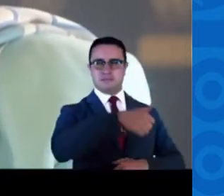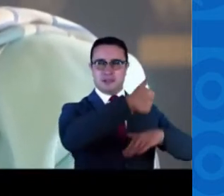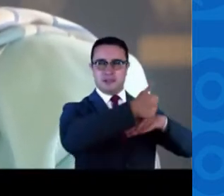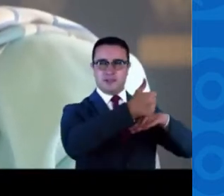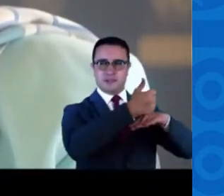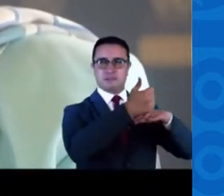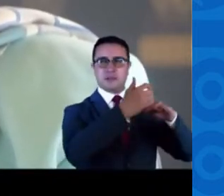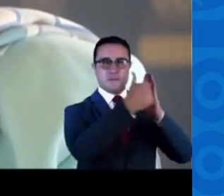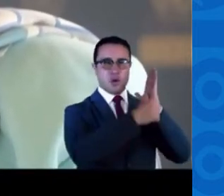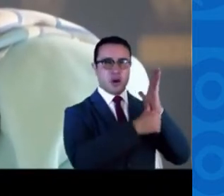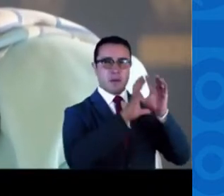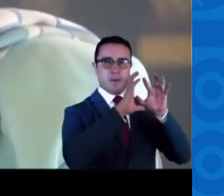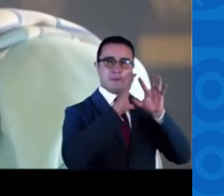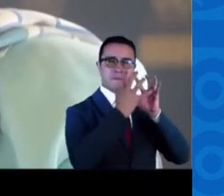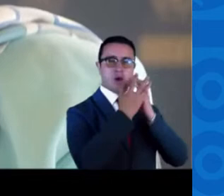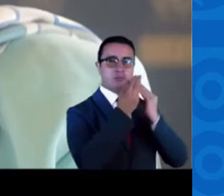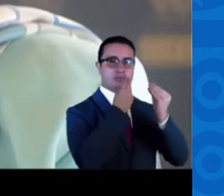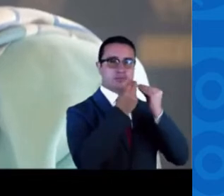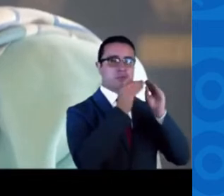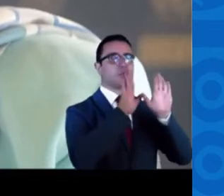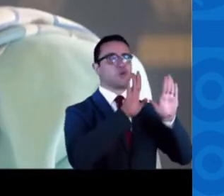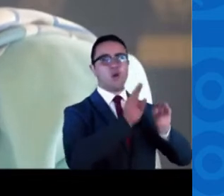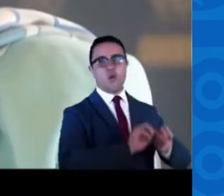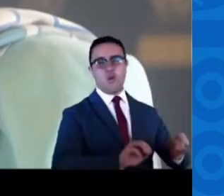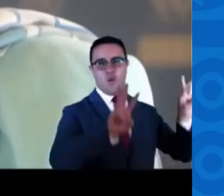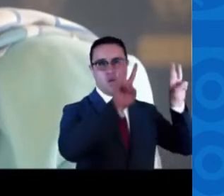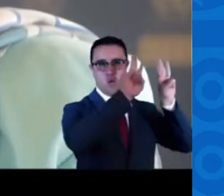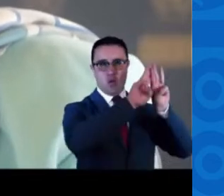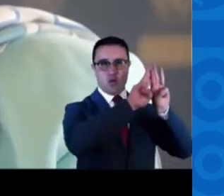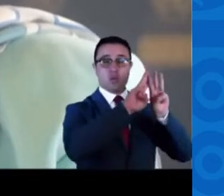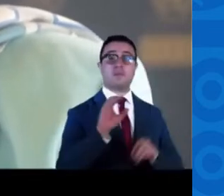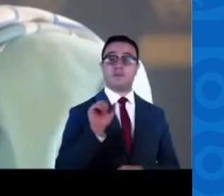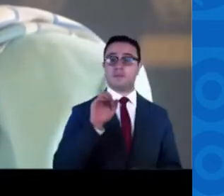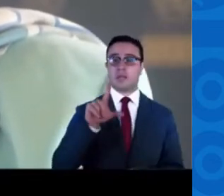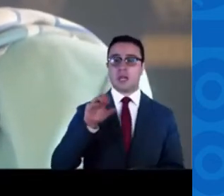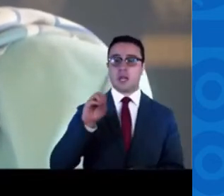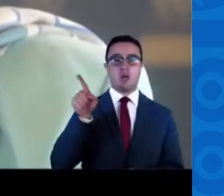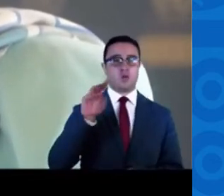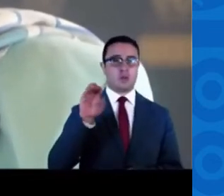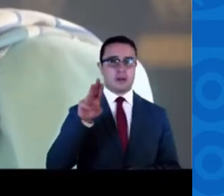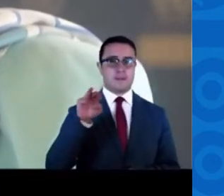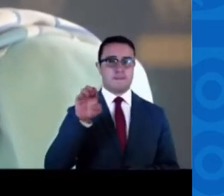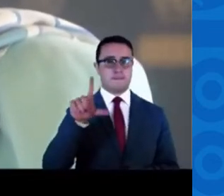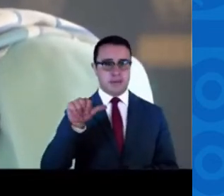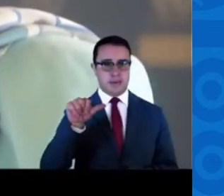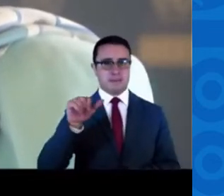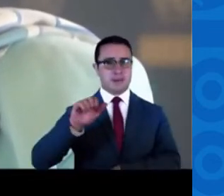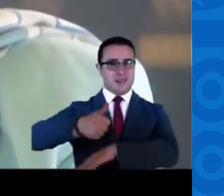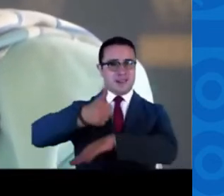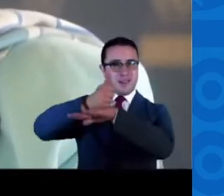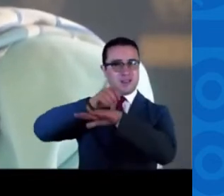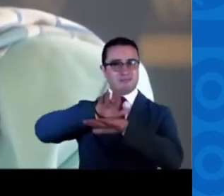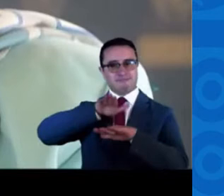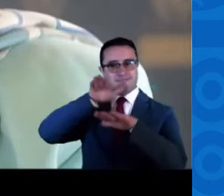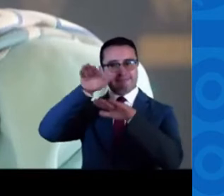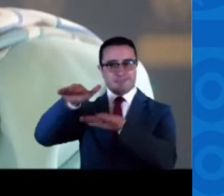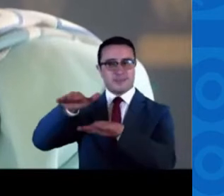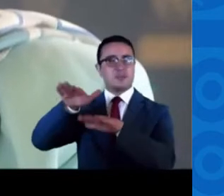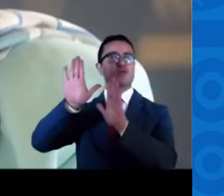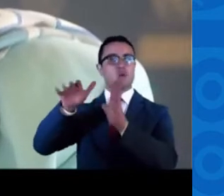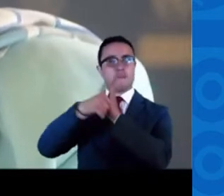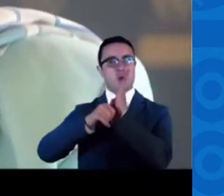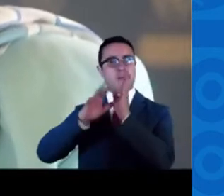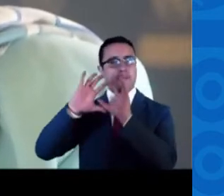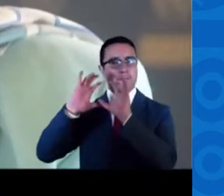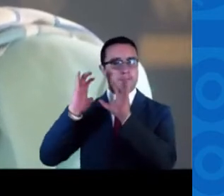of the World Food Program, a colleague in the United Nations, and Carlos Caramela, Director and